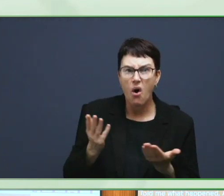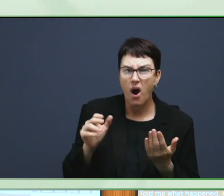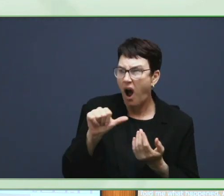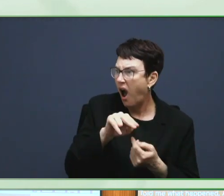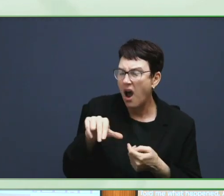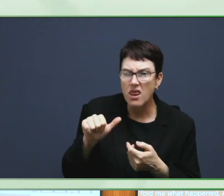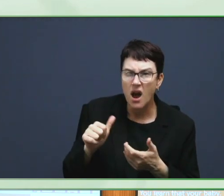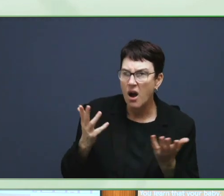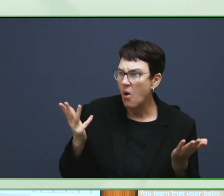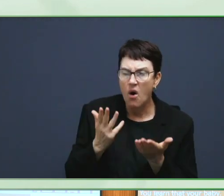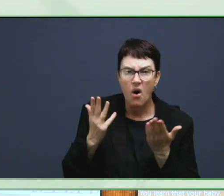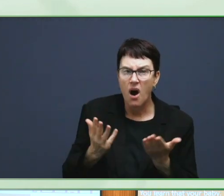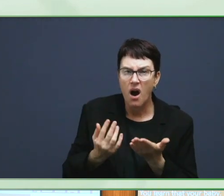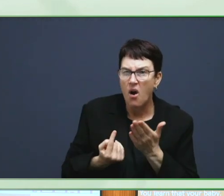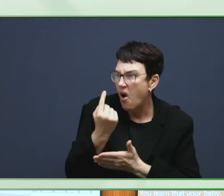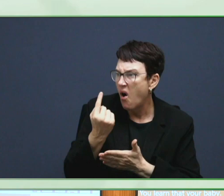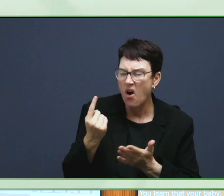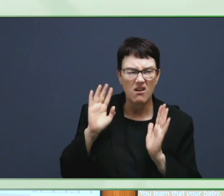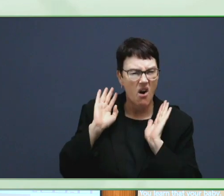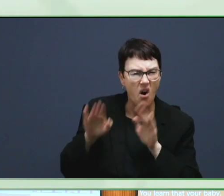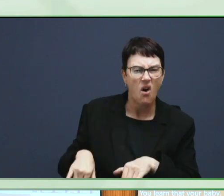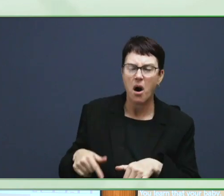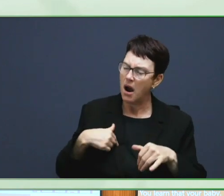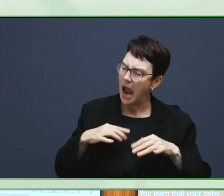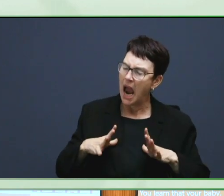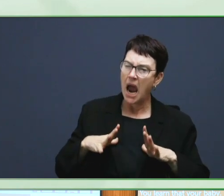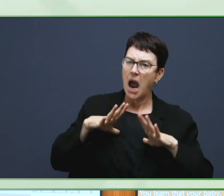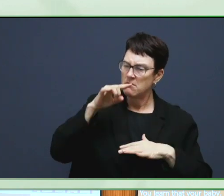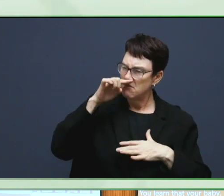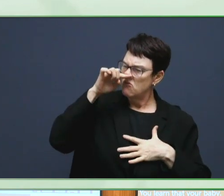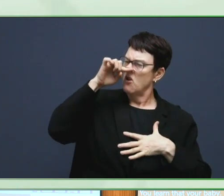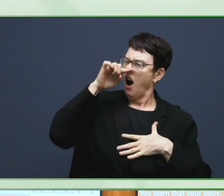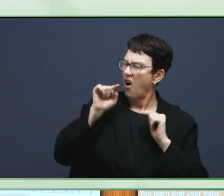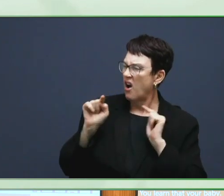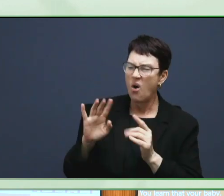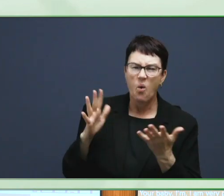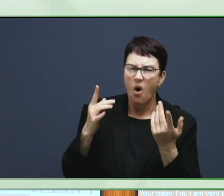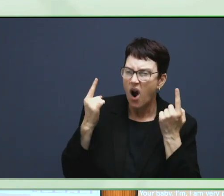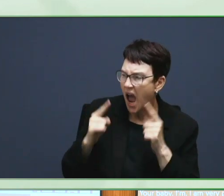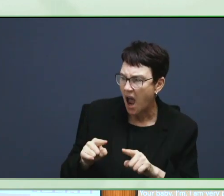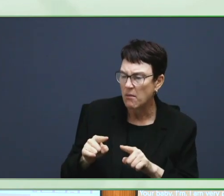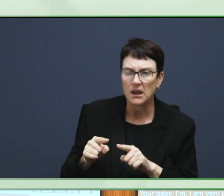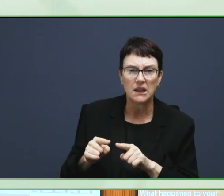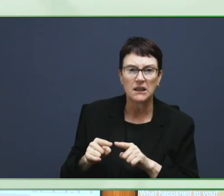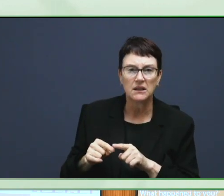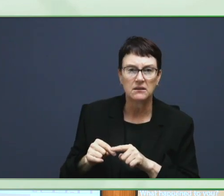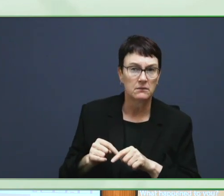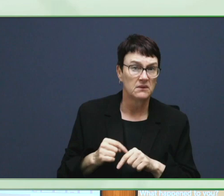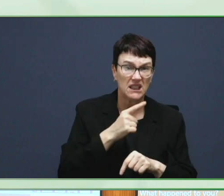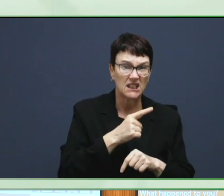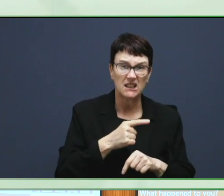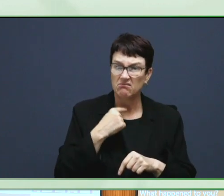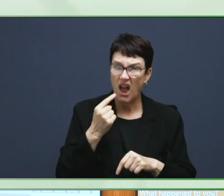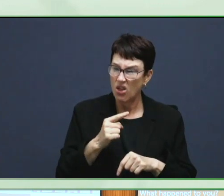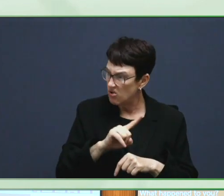I am very proud of you. What happened to you? Oh, go. You have to do something.